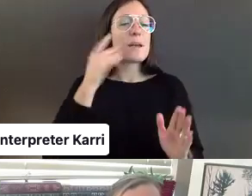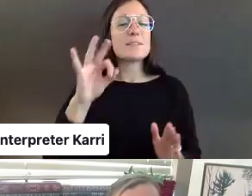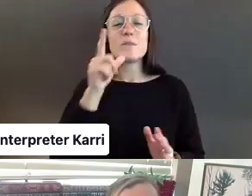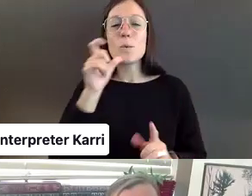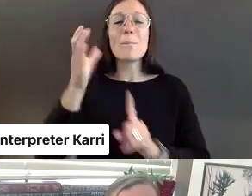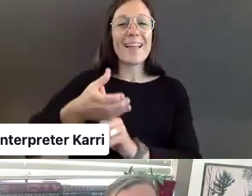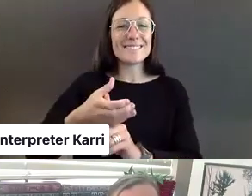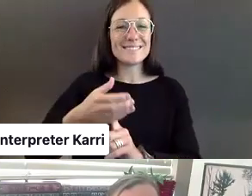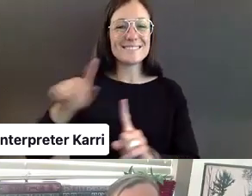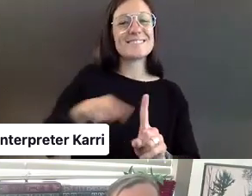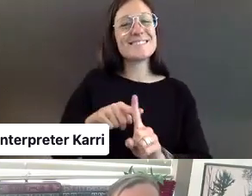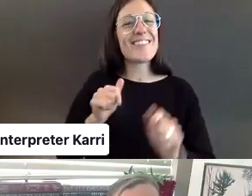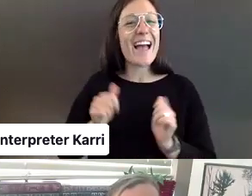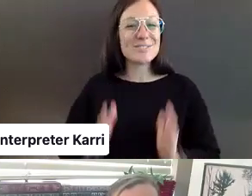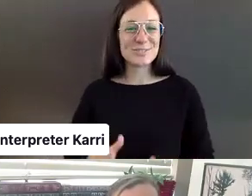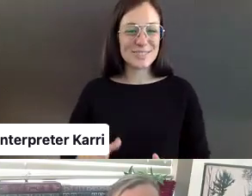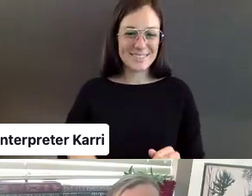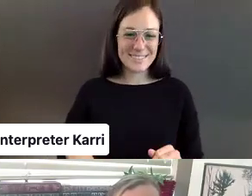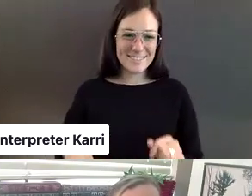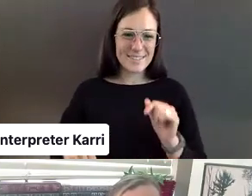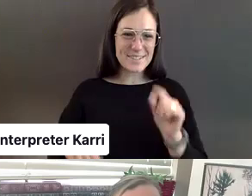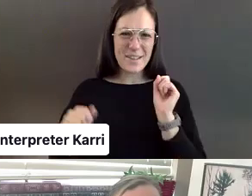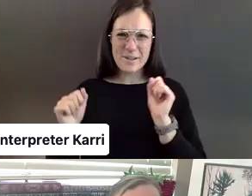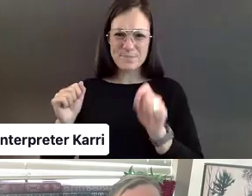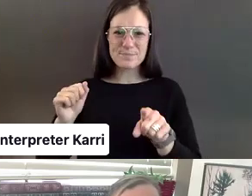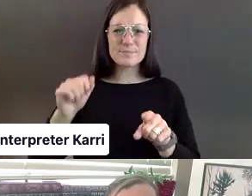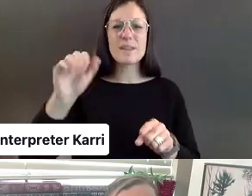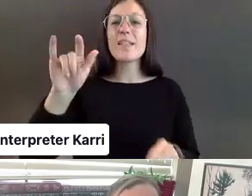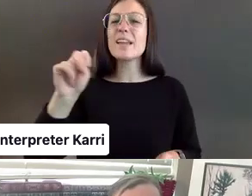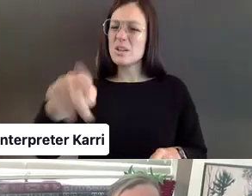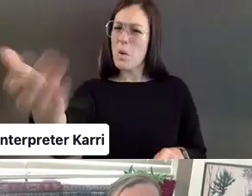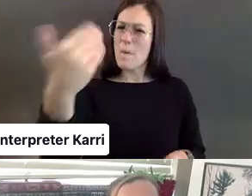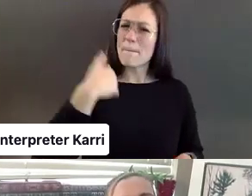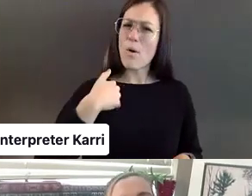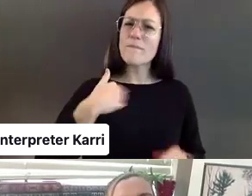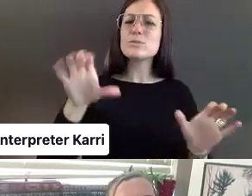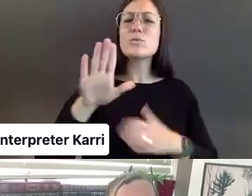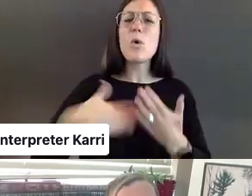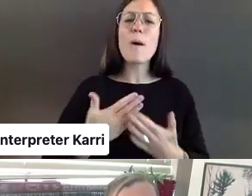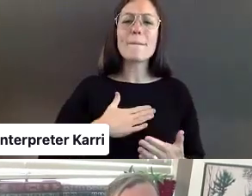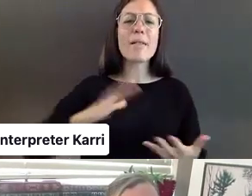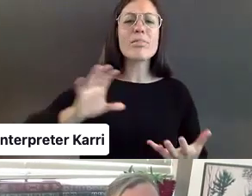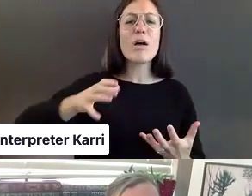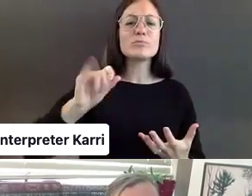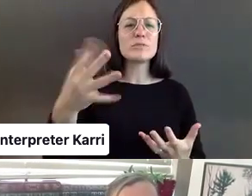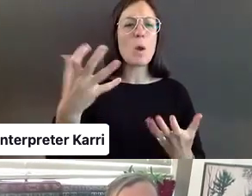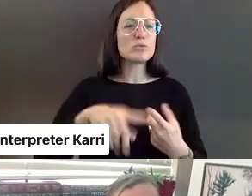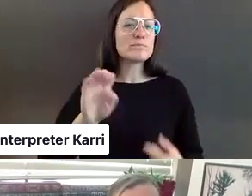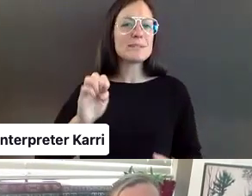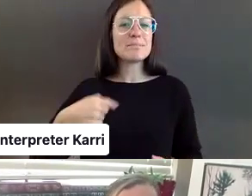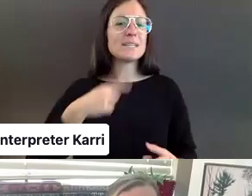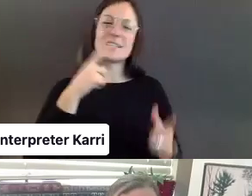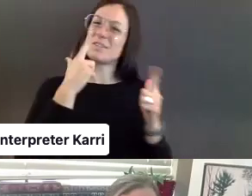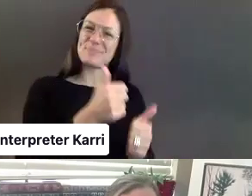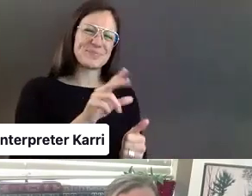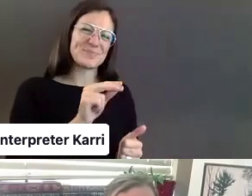Yeah. So And to kind of Anna, piggyback, you can come over and do all the laundry I have today. Yeah, I'll join you. All yours, baby. Yeah,